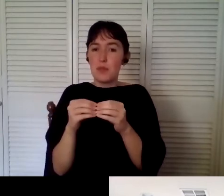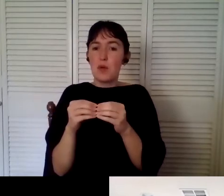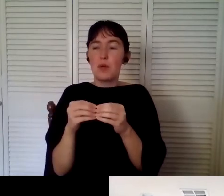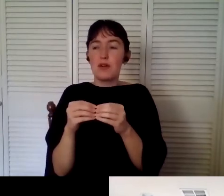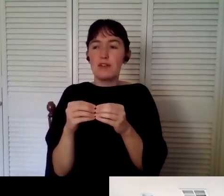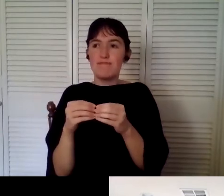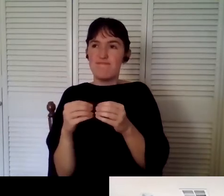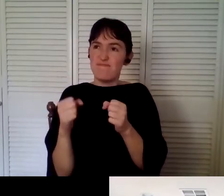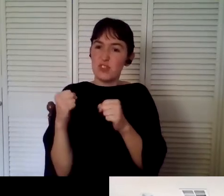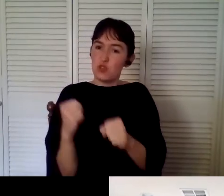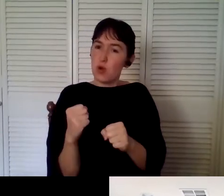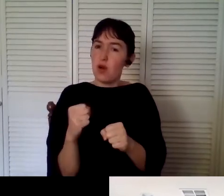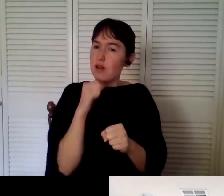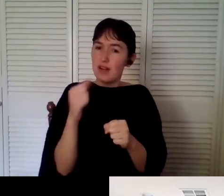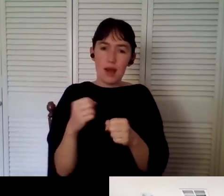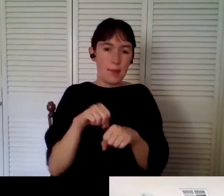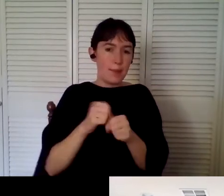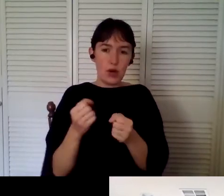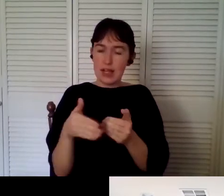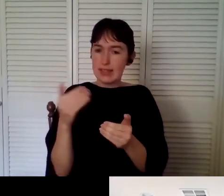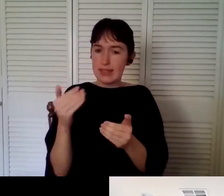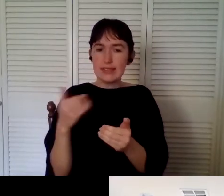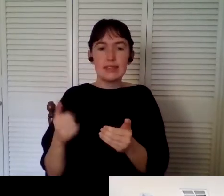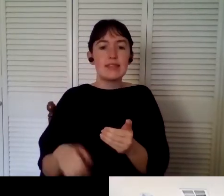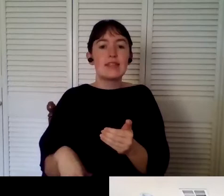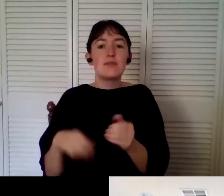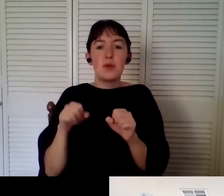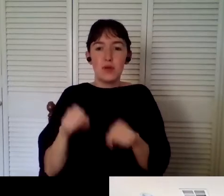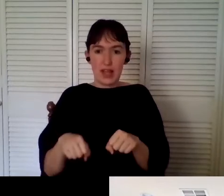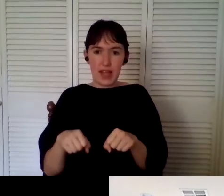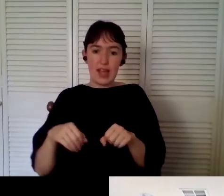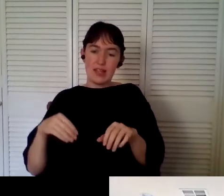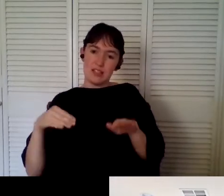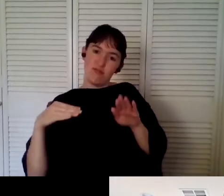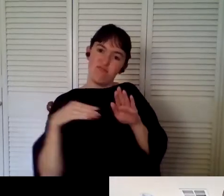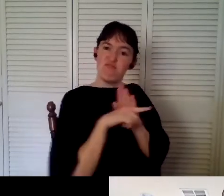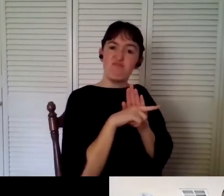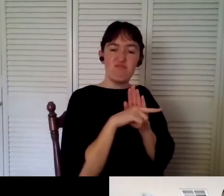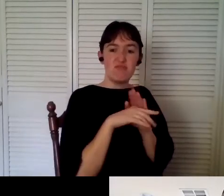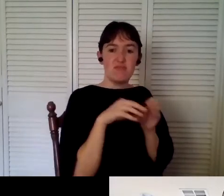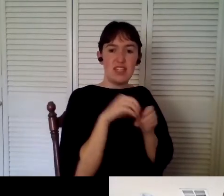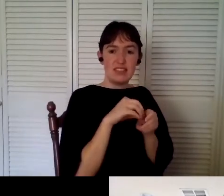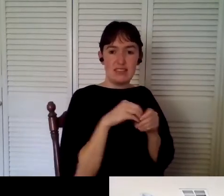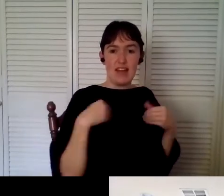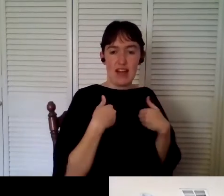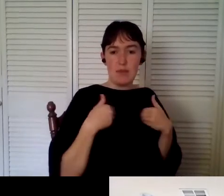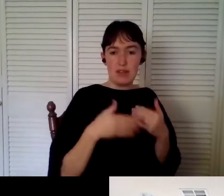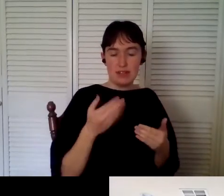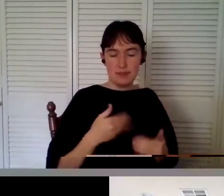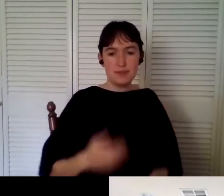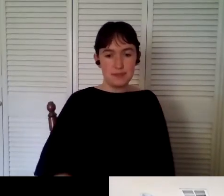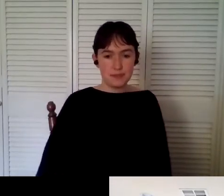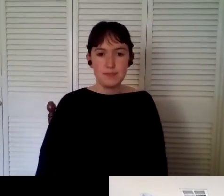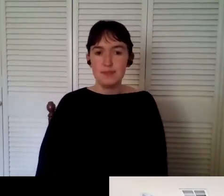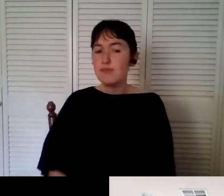wouldn't penetrate as deeply as something that's thin and razor-like. Sounds good. Okay, so we are coming up on time here, and so I